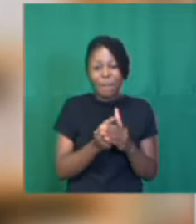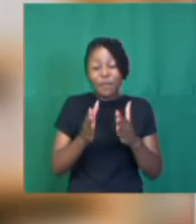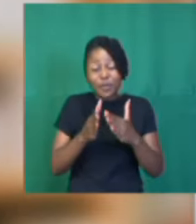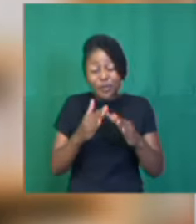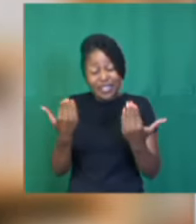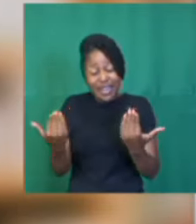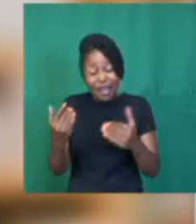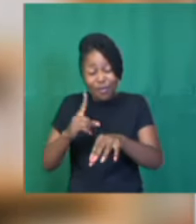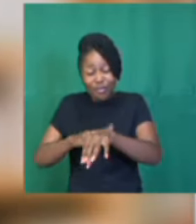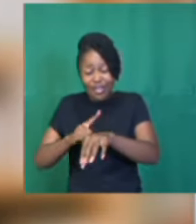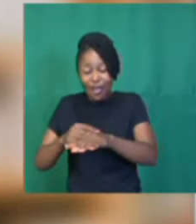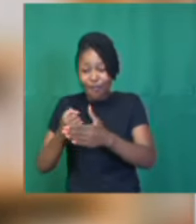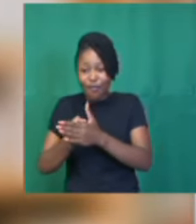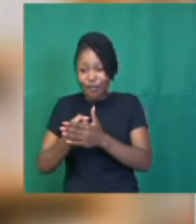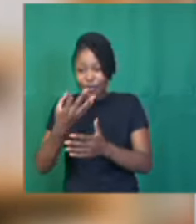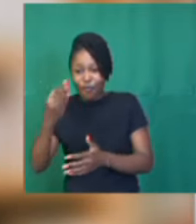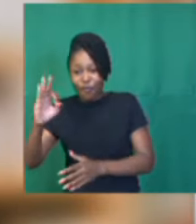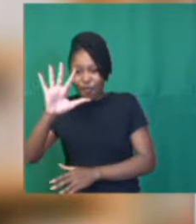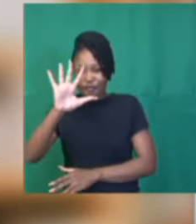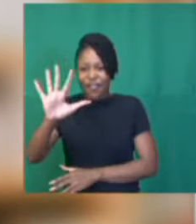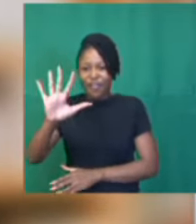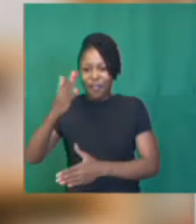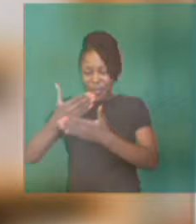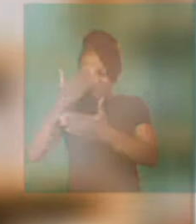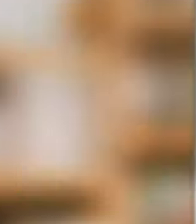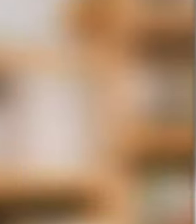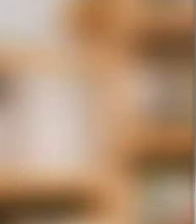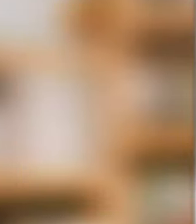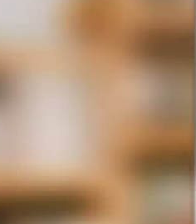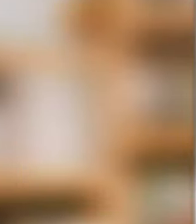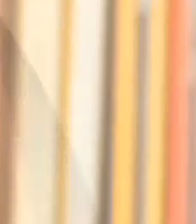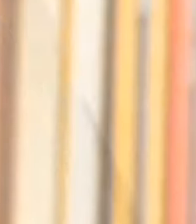5s are going to be taking their lessons now. Thank you very much for joining us today.